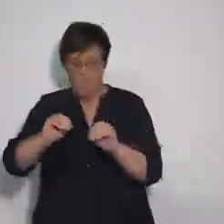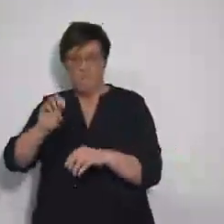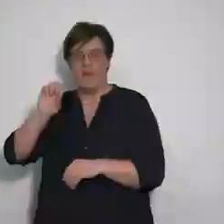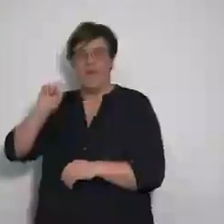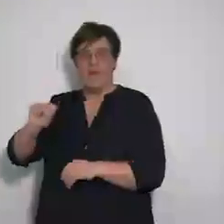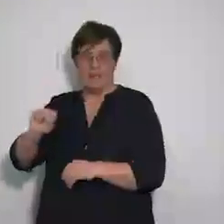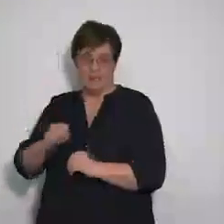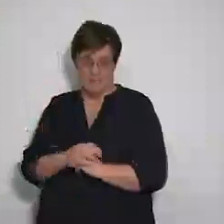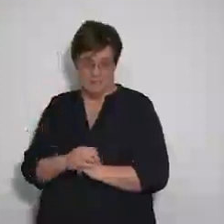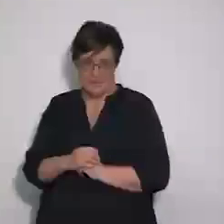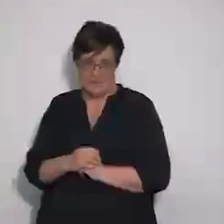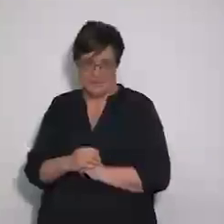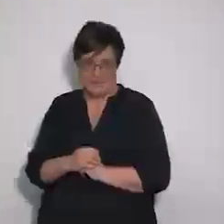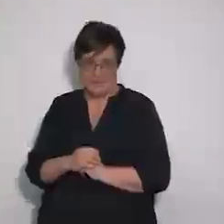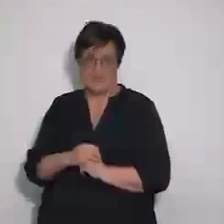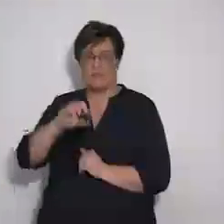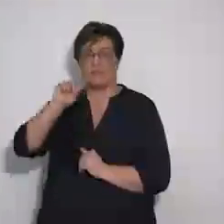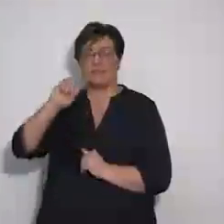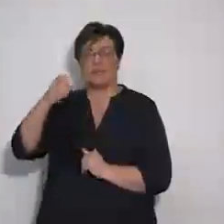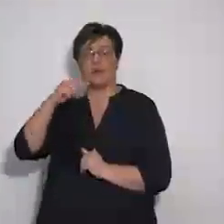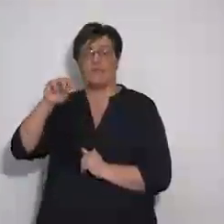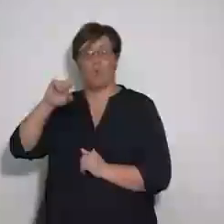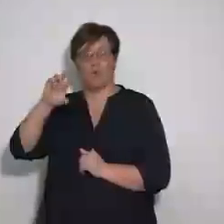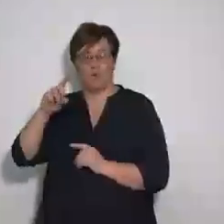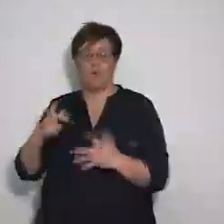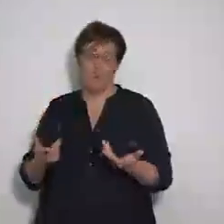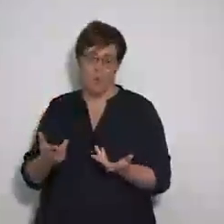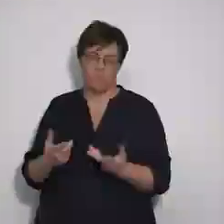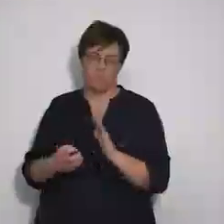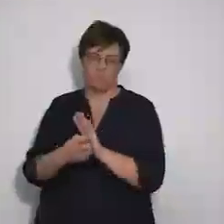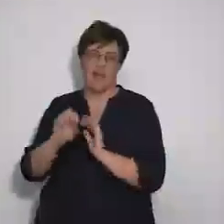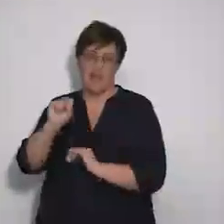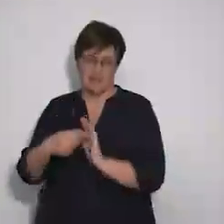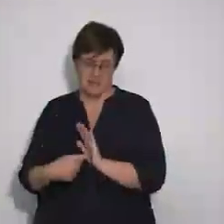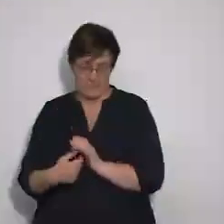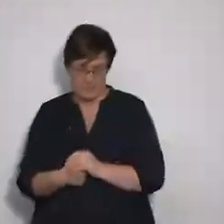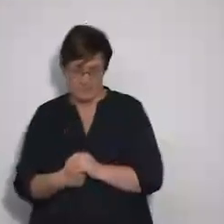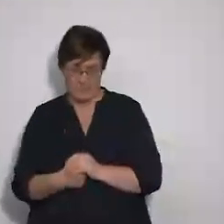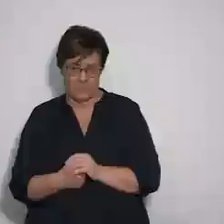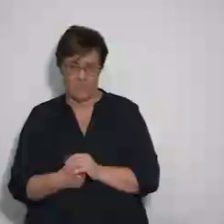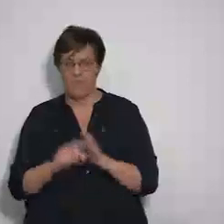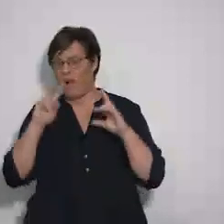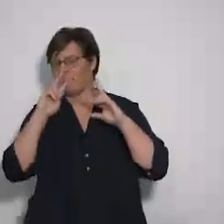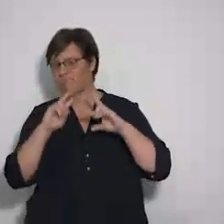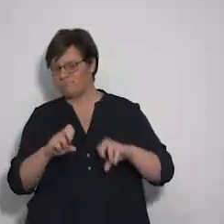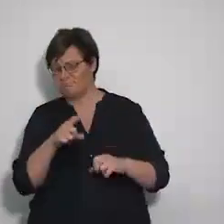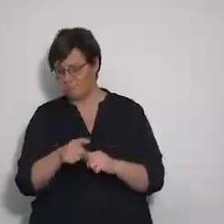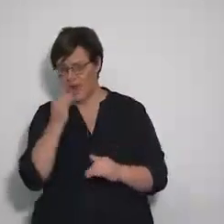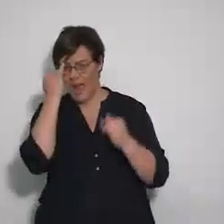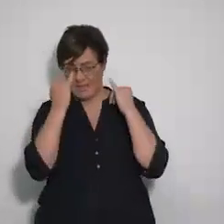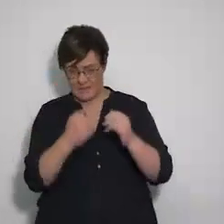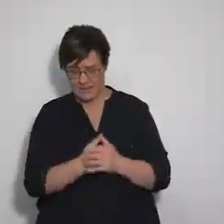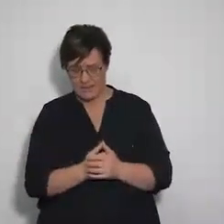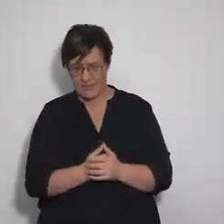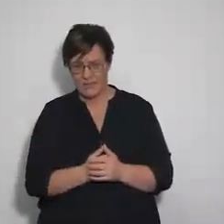graph into this sigmoid or S-shaped graph. So let's explore some of